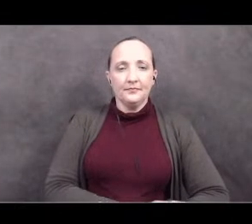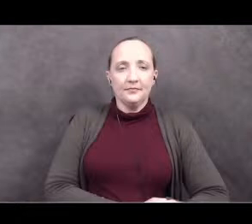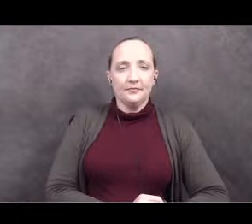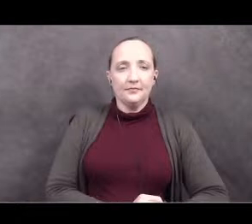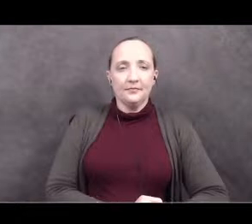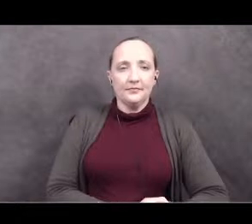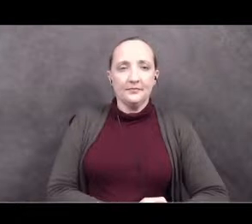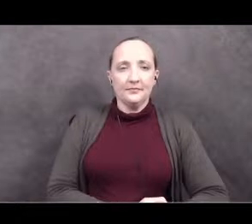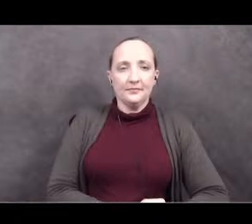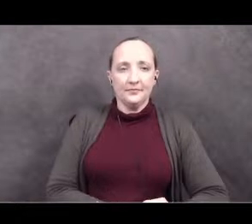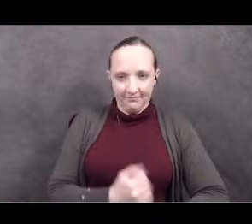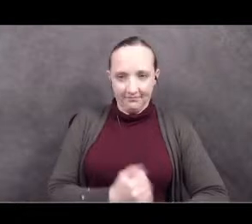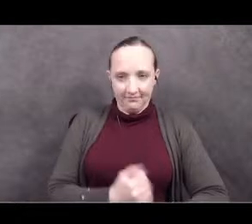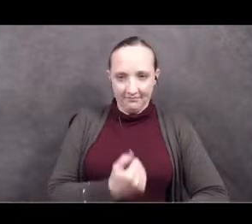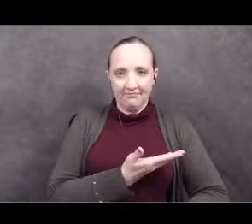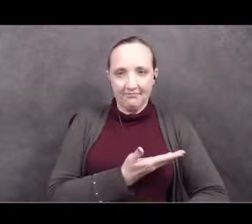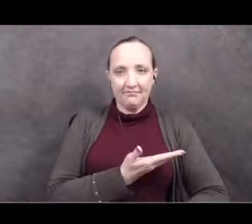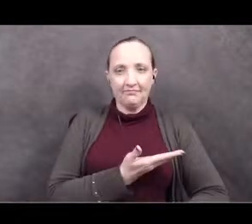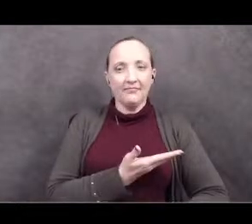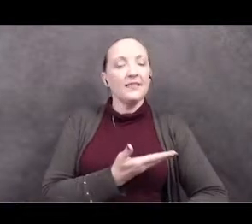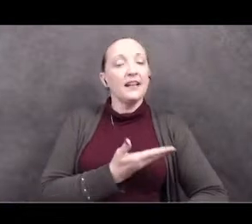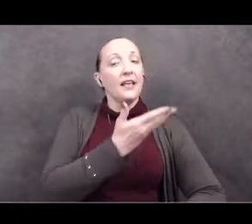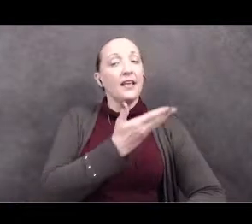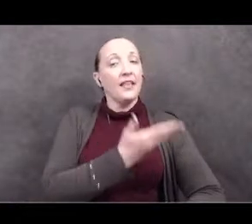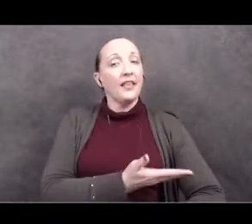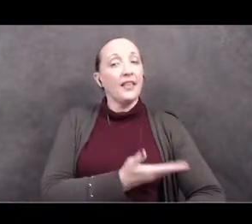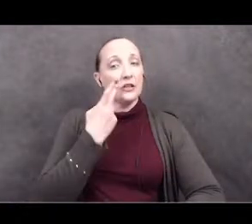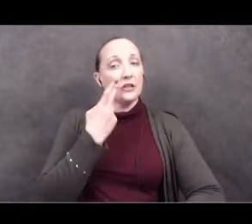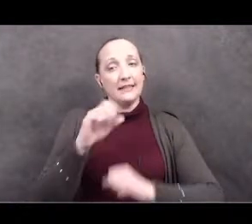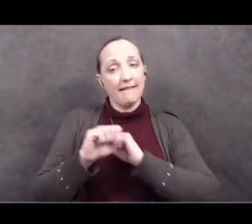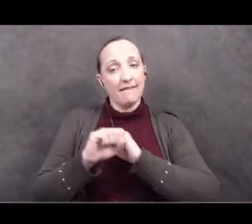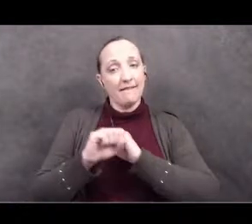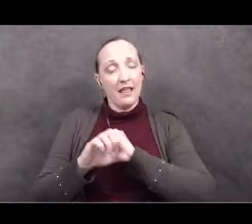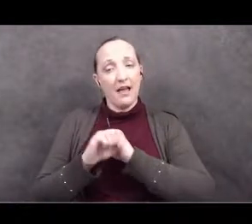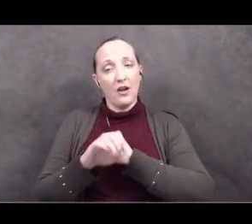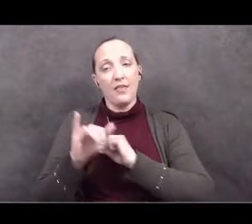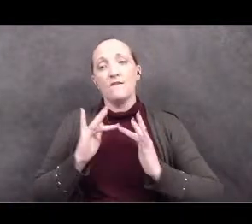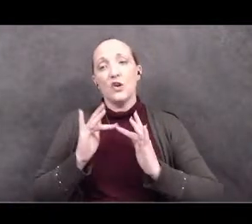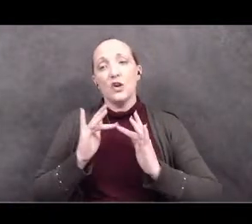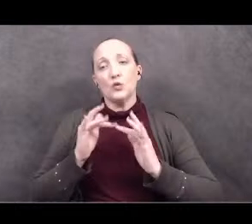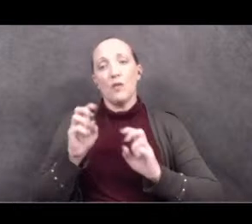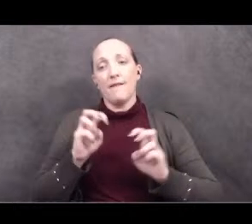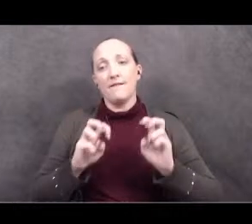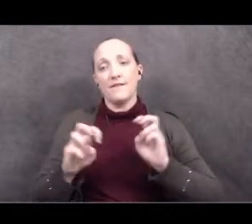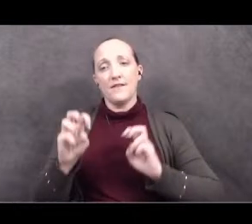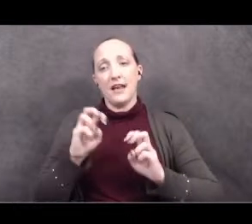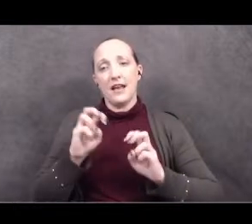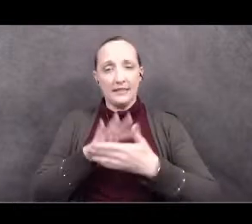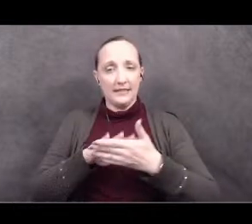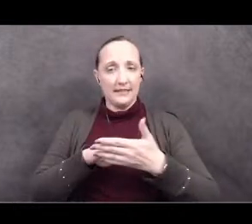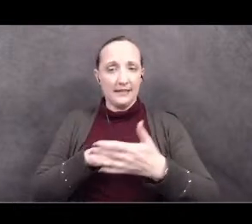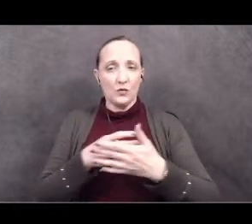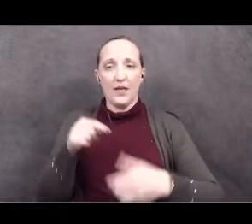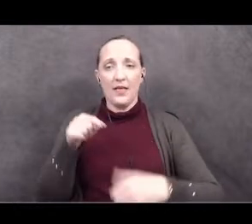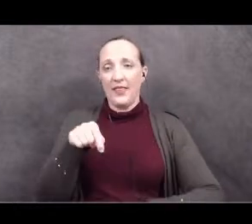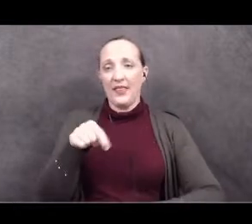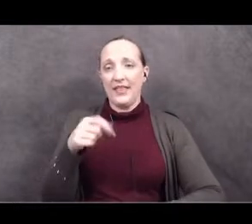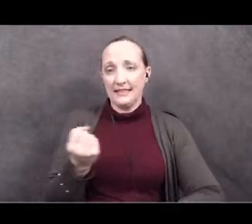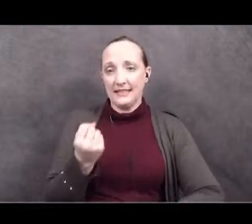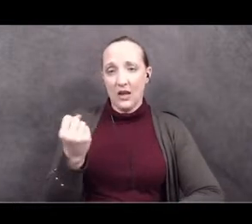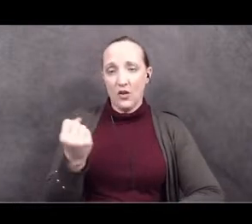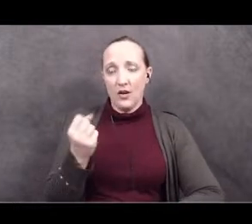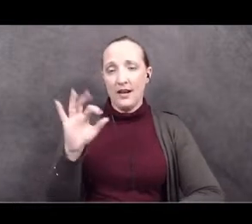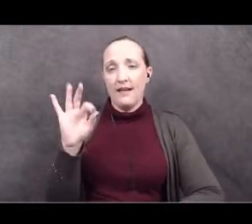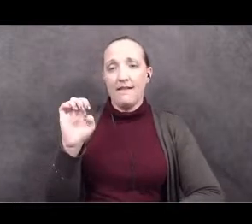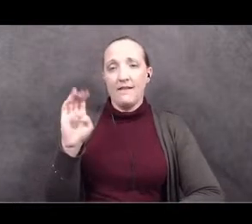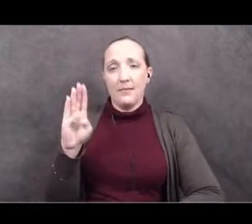that there we go is there you see the flyer uh the virtual Fair uh is scheduled to take place uh this Saturday